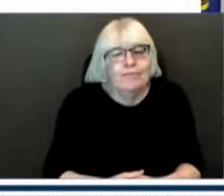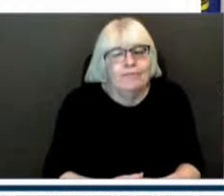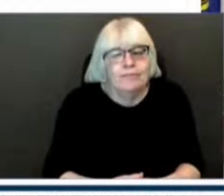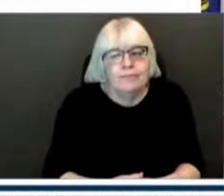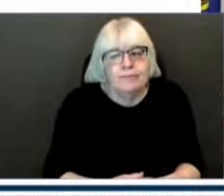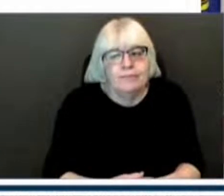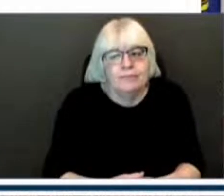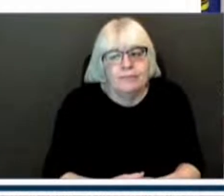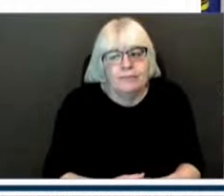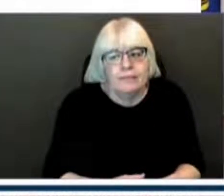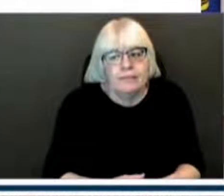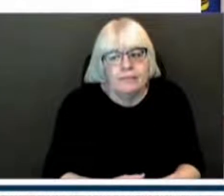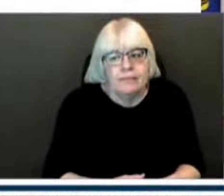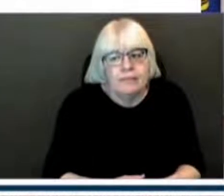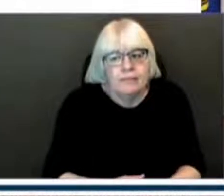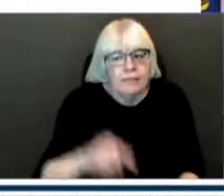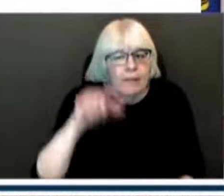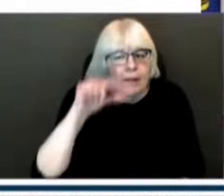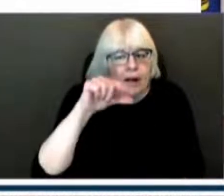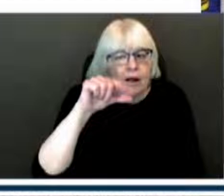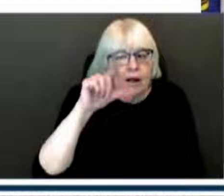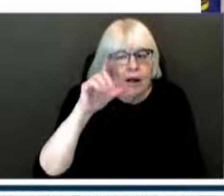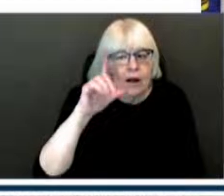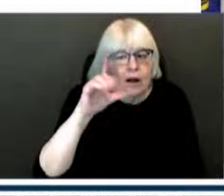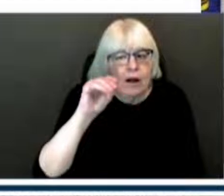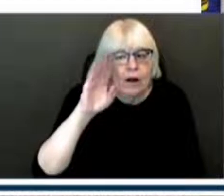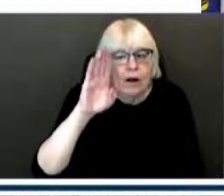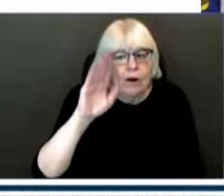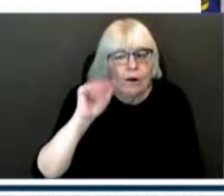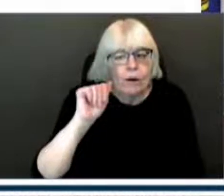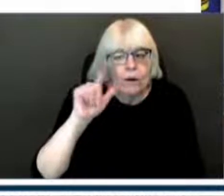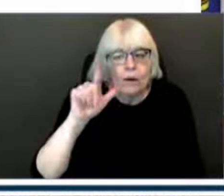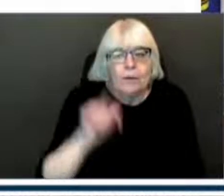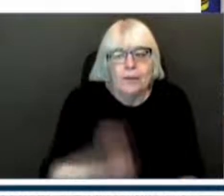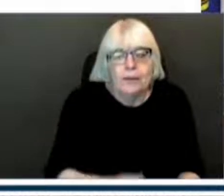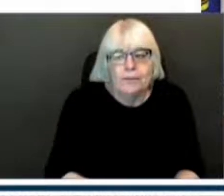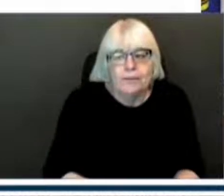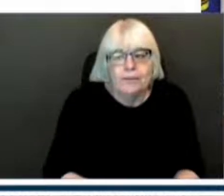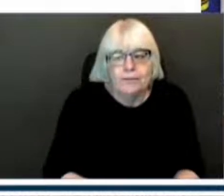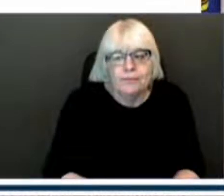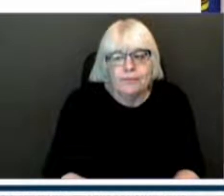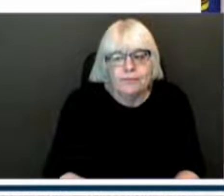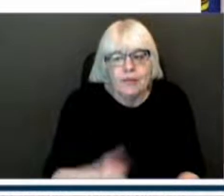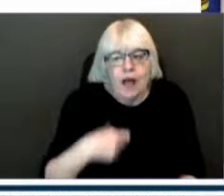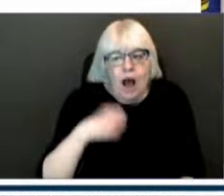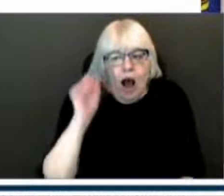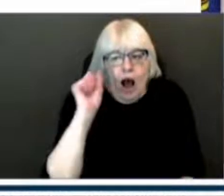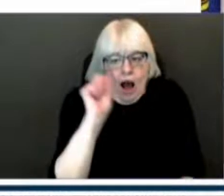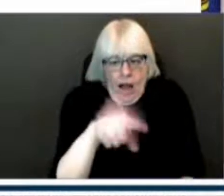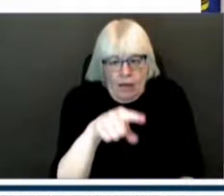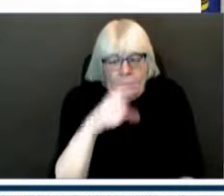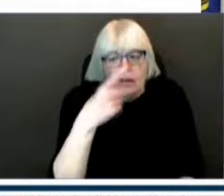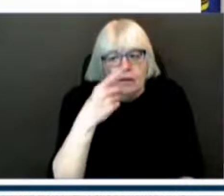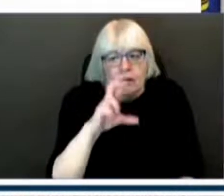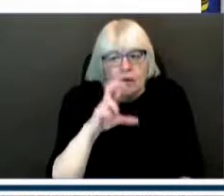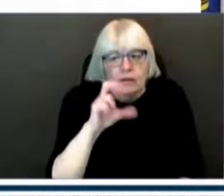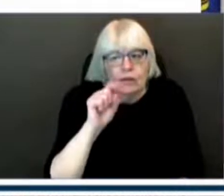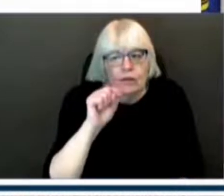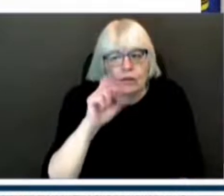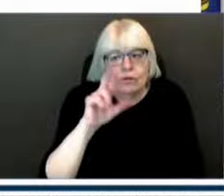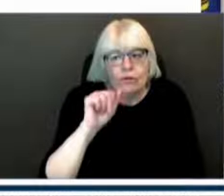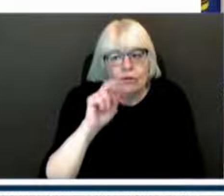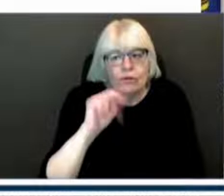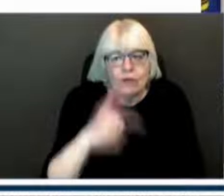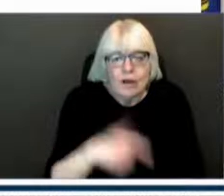Callum. Thank you. This question is for Dr. Strang. Dr. Strang, I understand hospitalizations have been